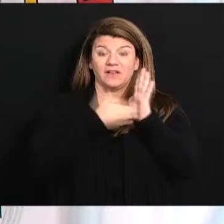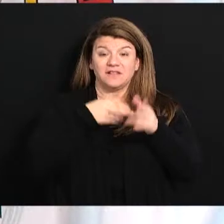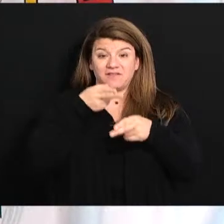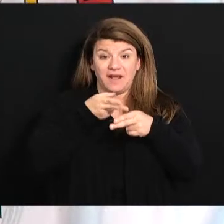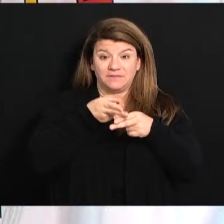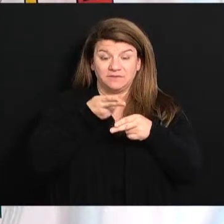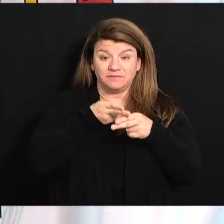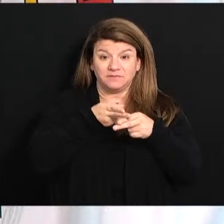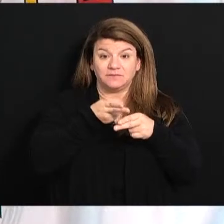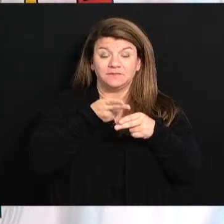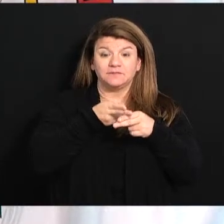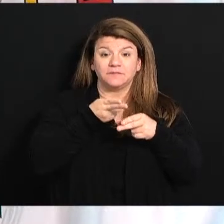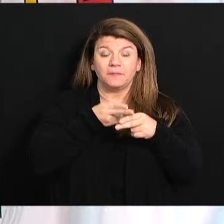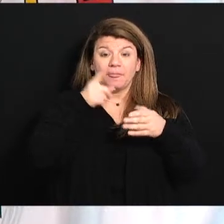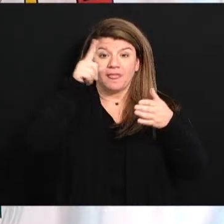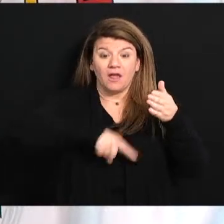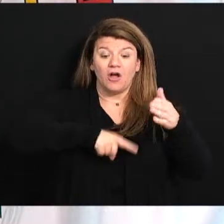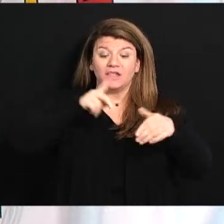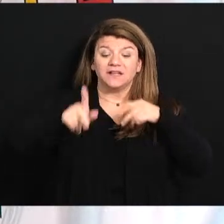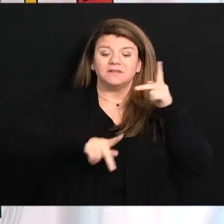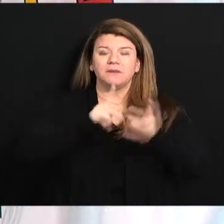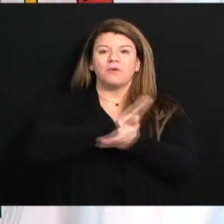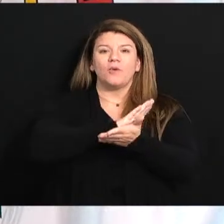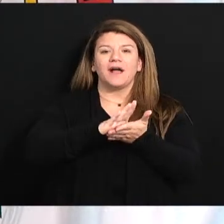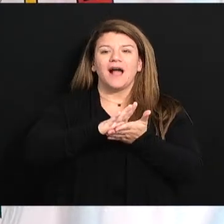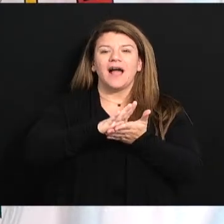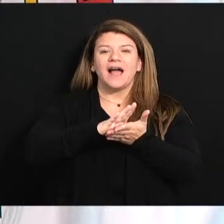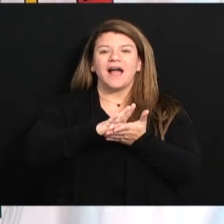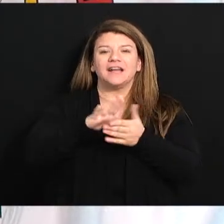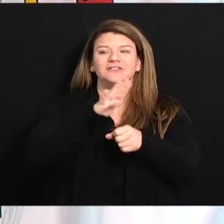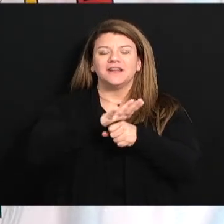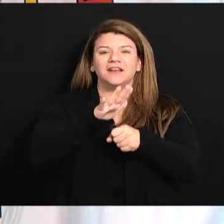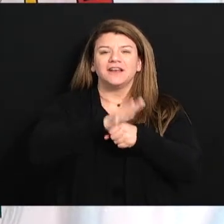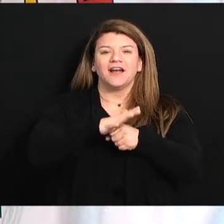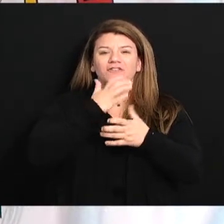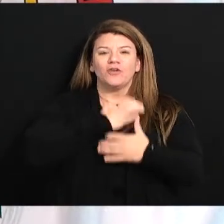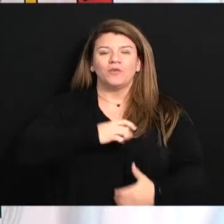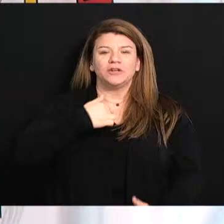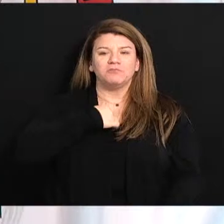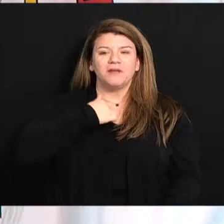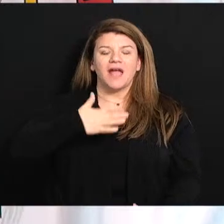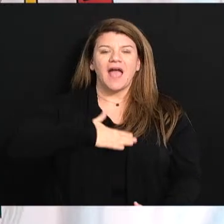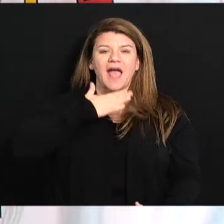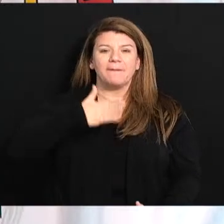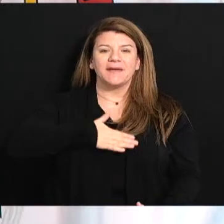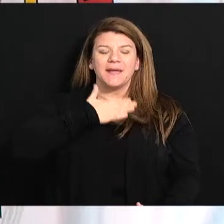but all these people were kind enough to wish me happy birthday. I mean, I